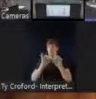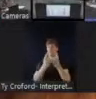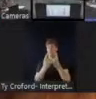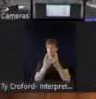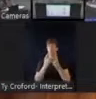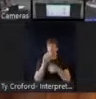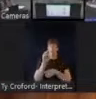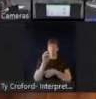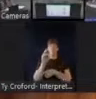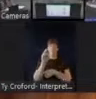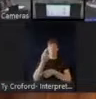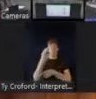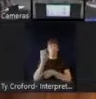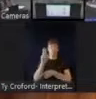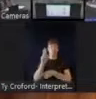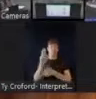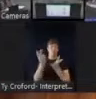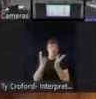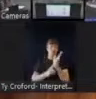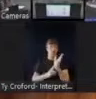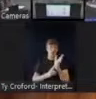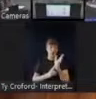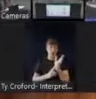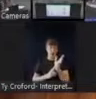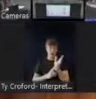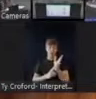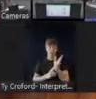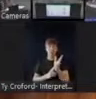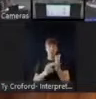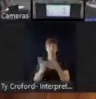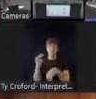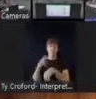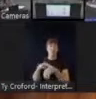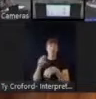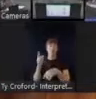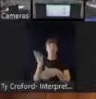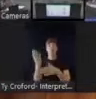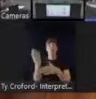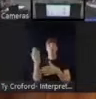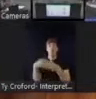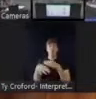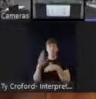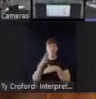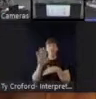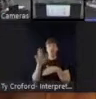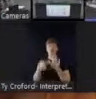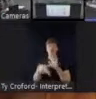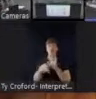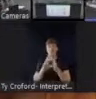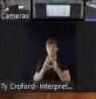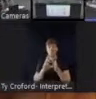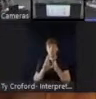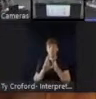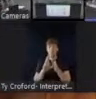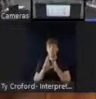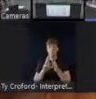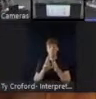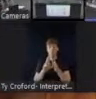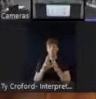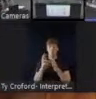contracts. And then, of course, those will come in for your review in this next